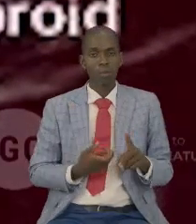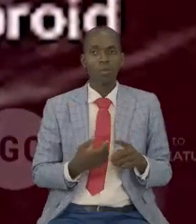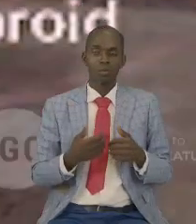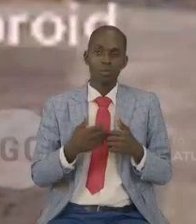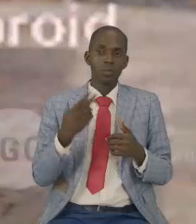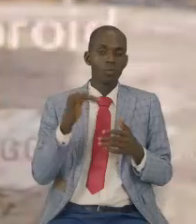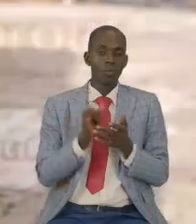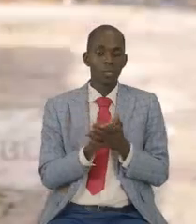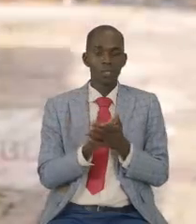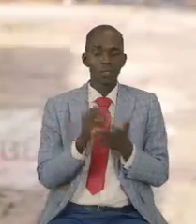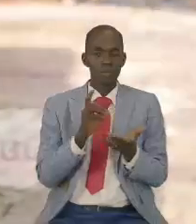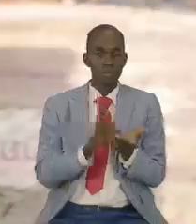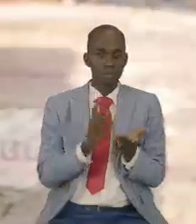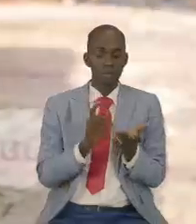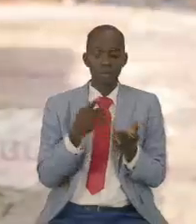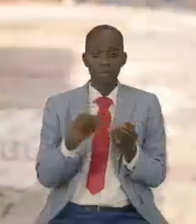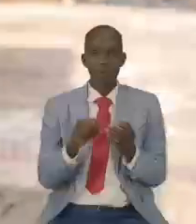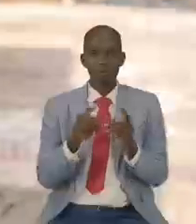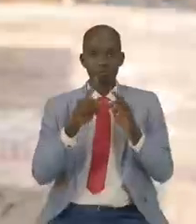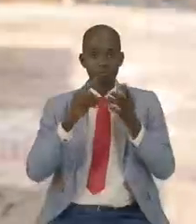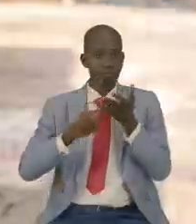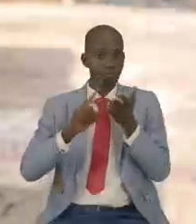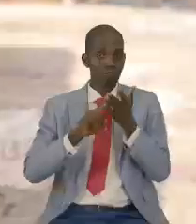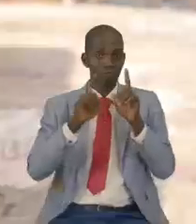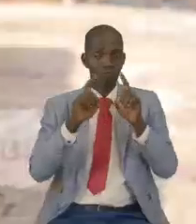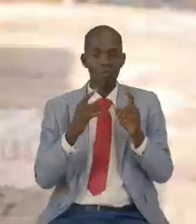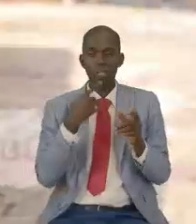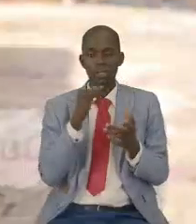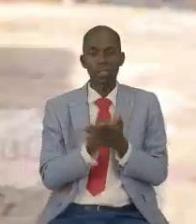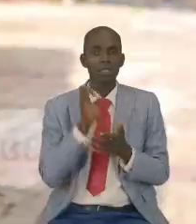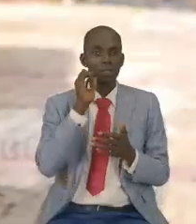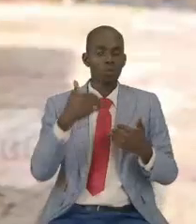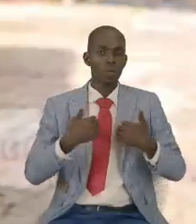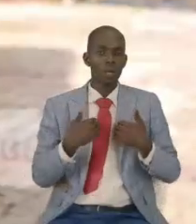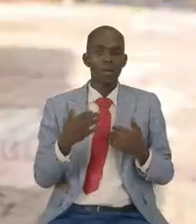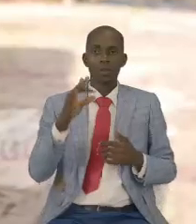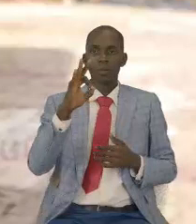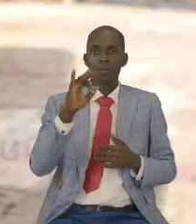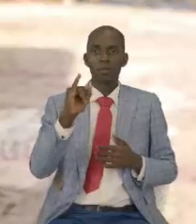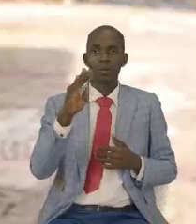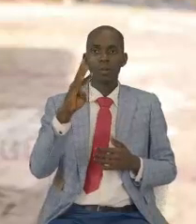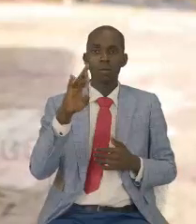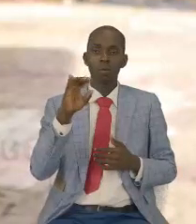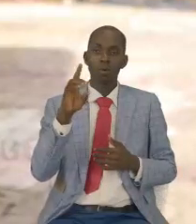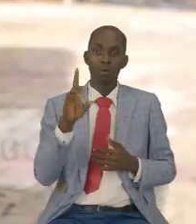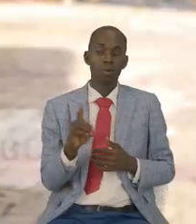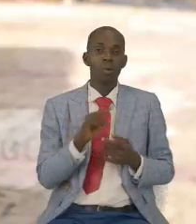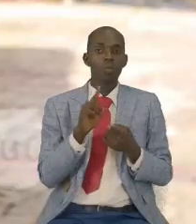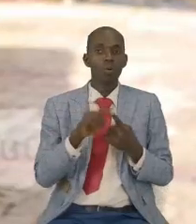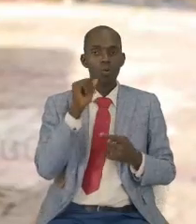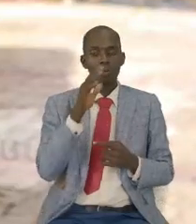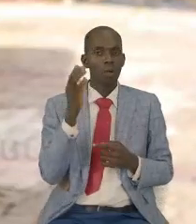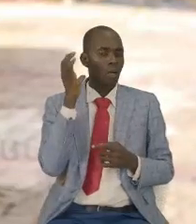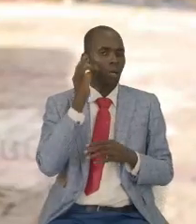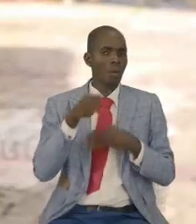So when I visit the global crusade they have from Olu, 6 days crusade.